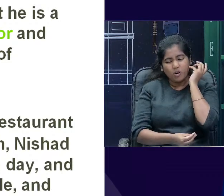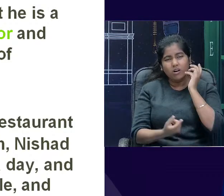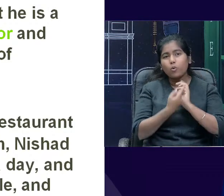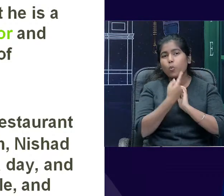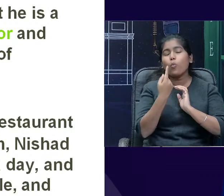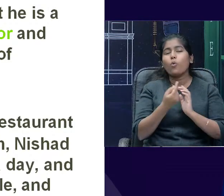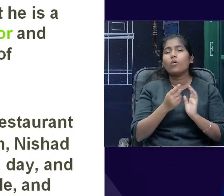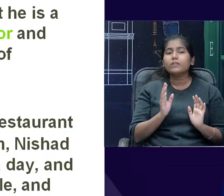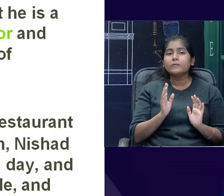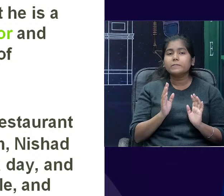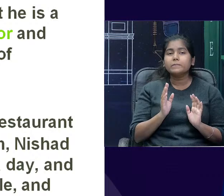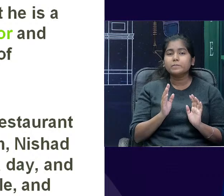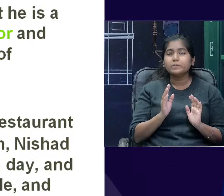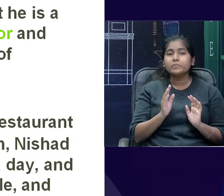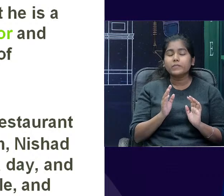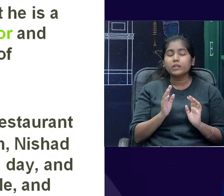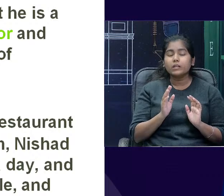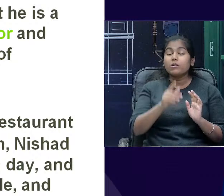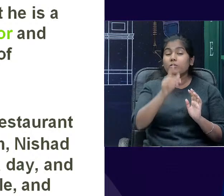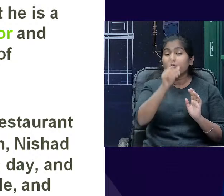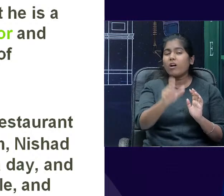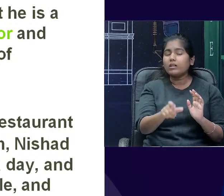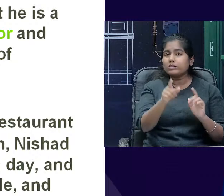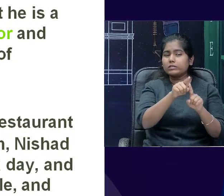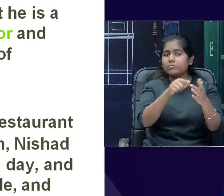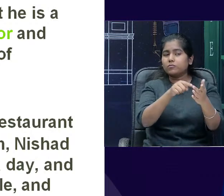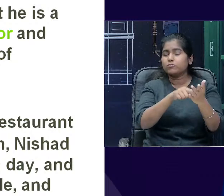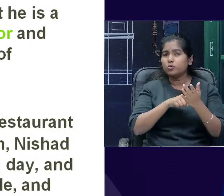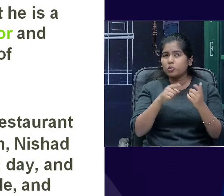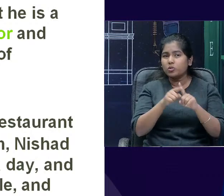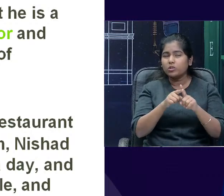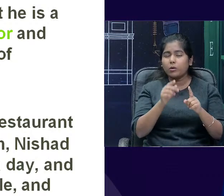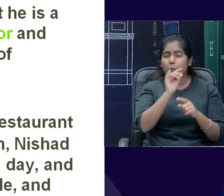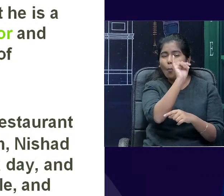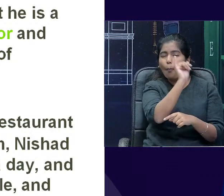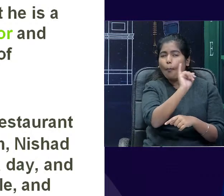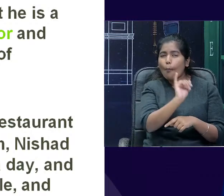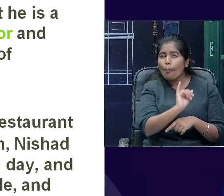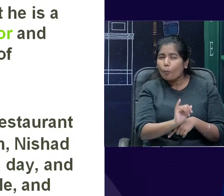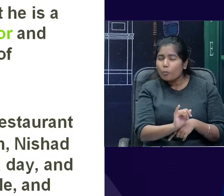person used to look very poor because he was very skinny.